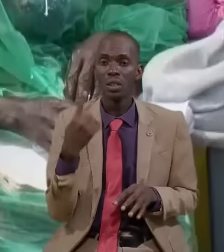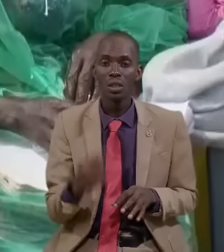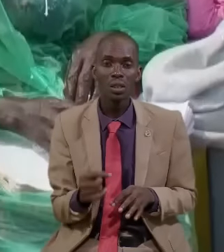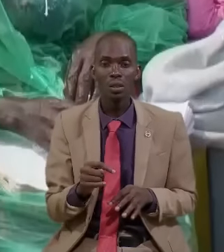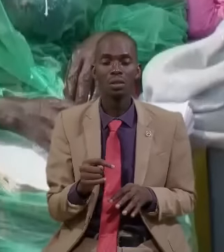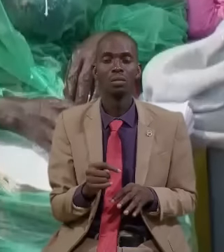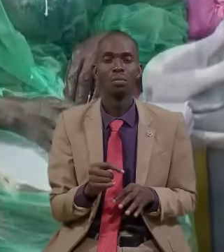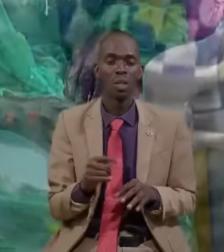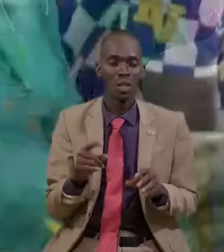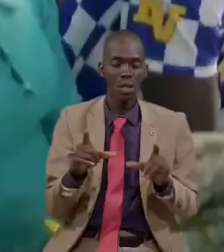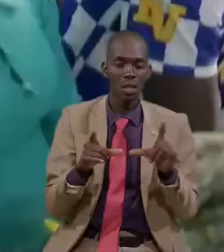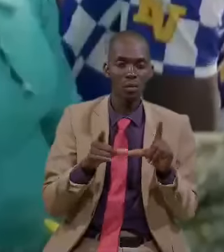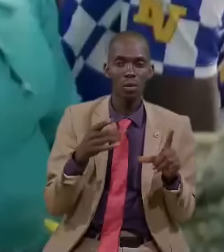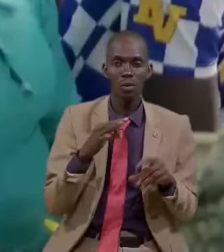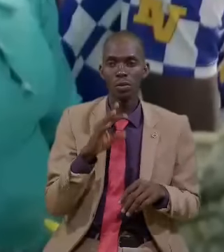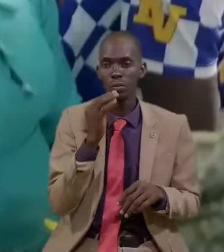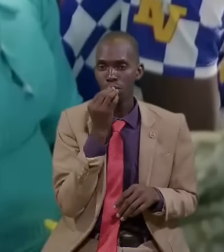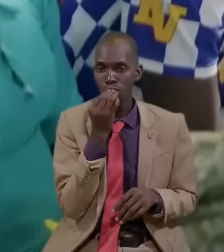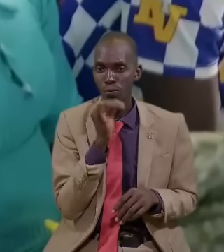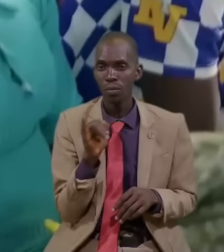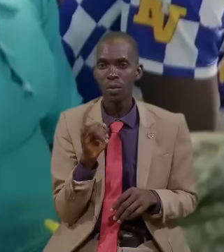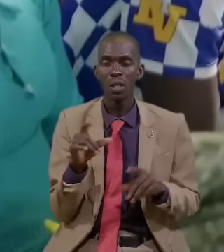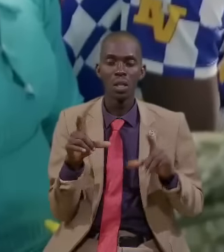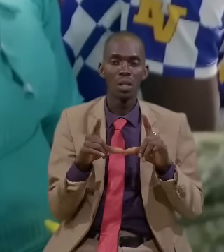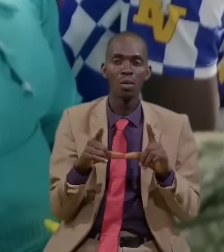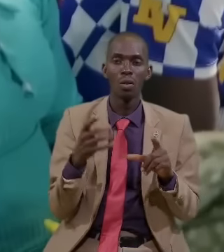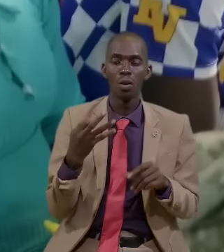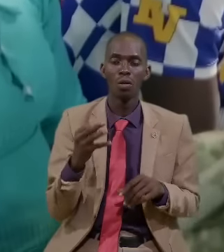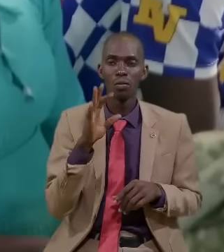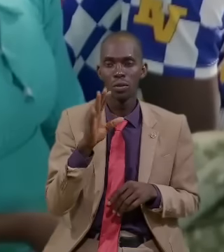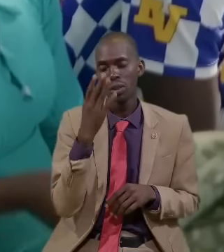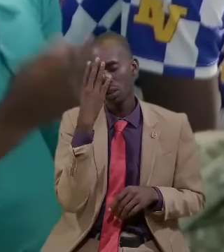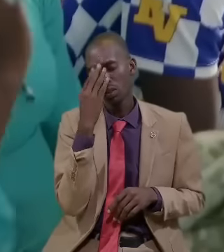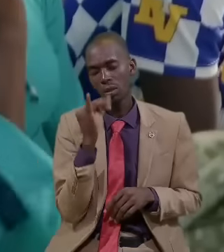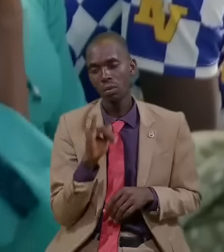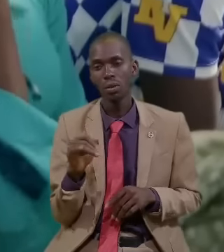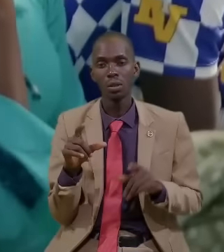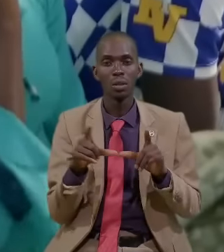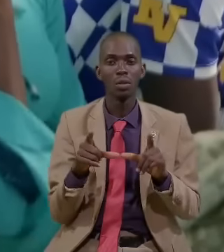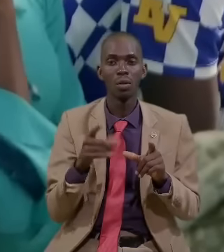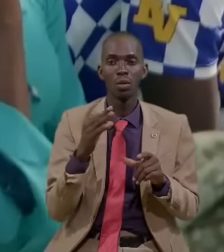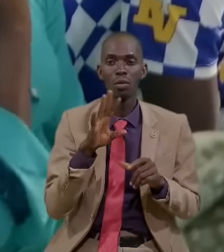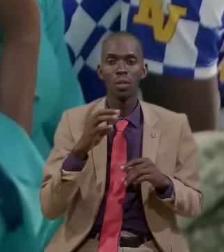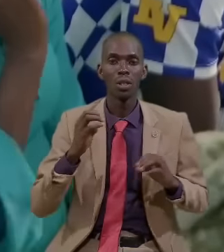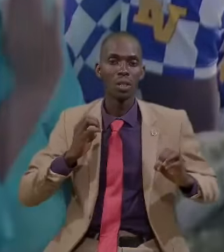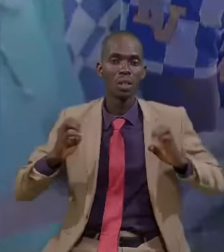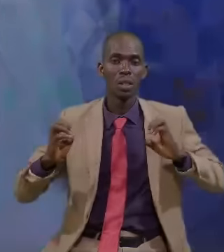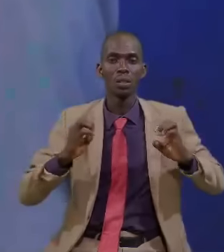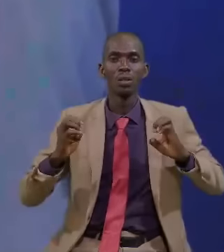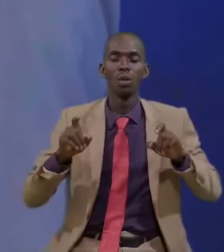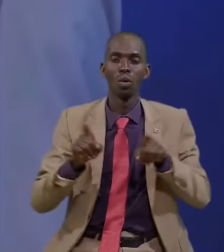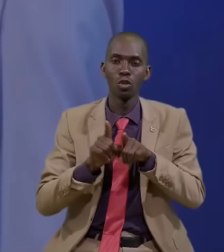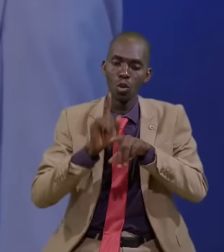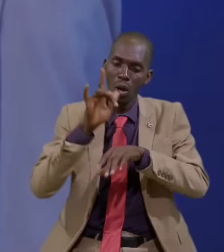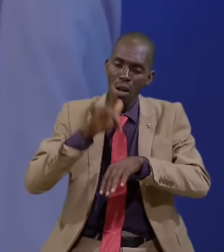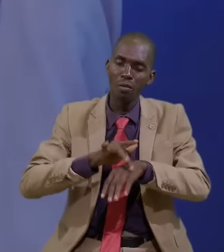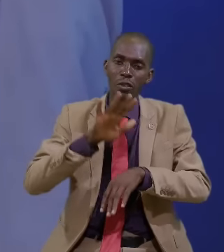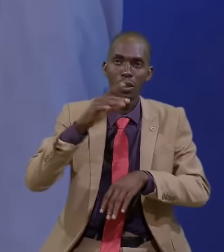rhythm of your sleeping and the rhythm of your exercise also affects your brain, makes